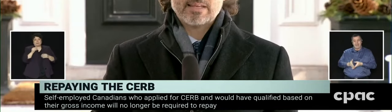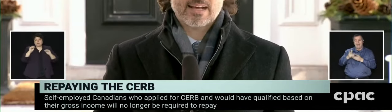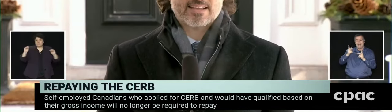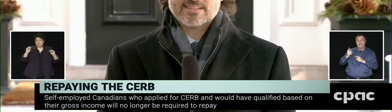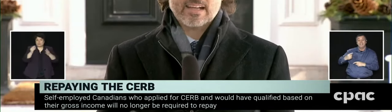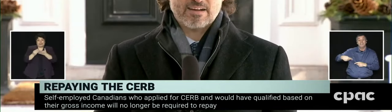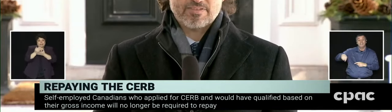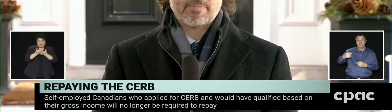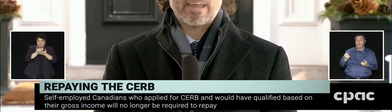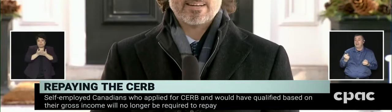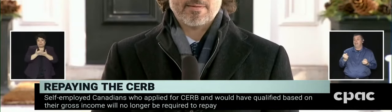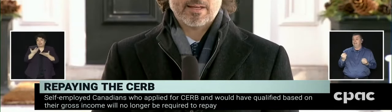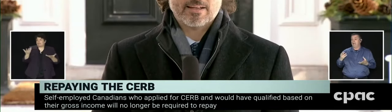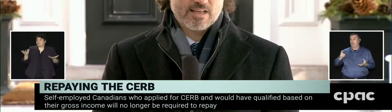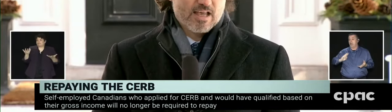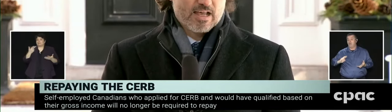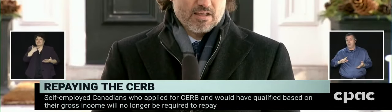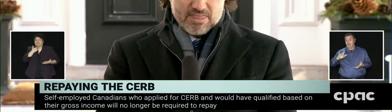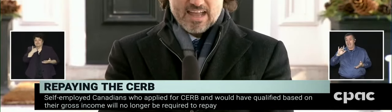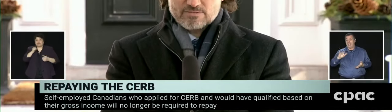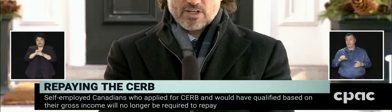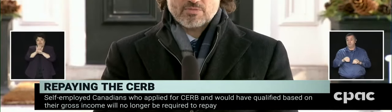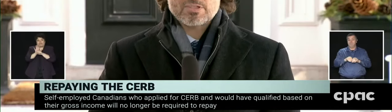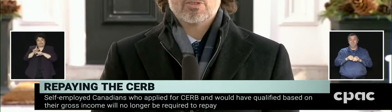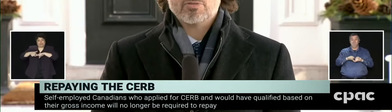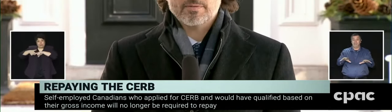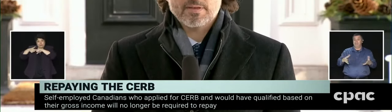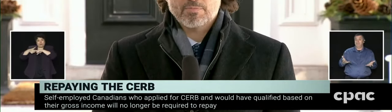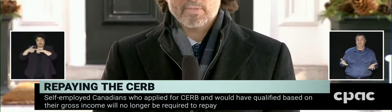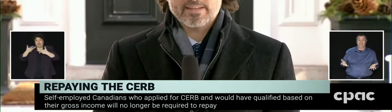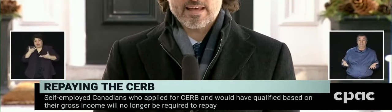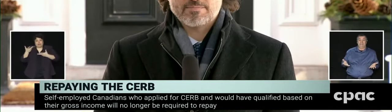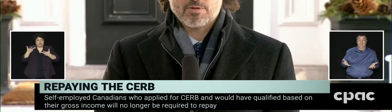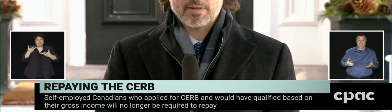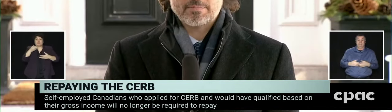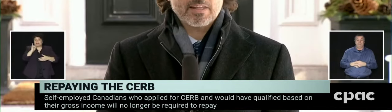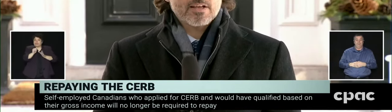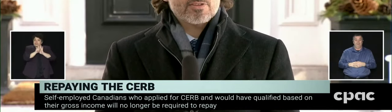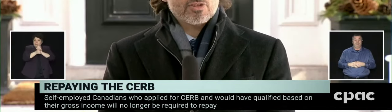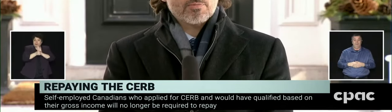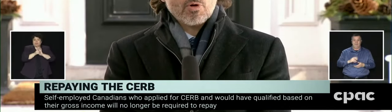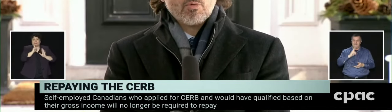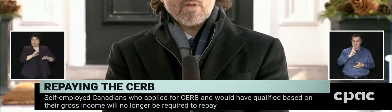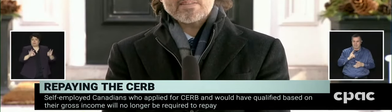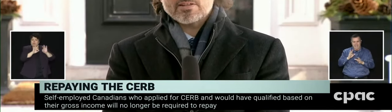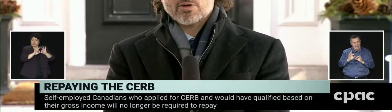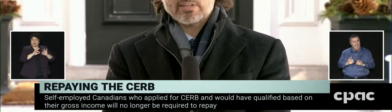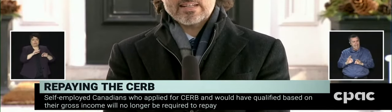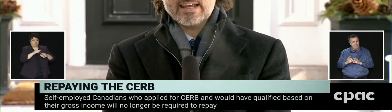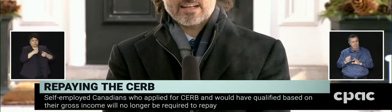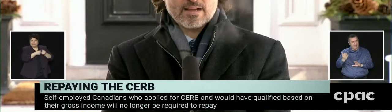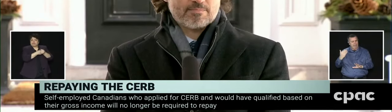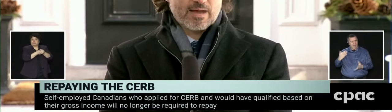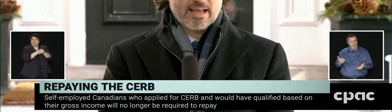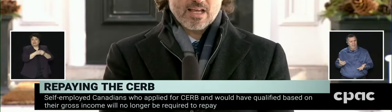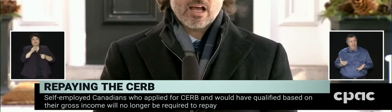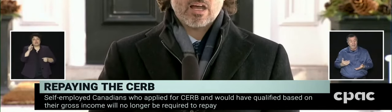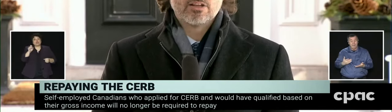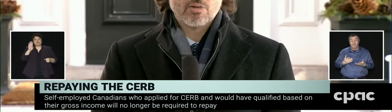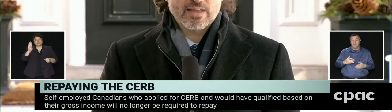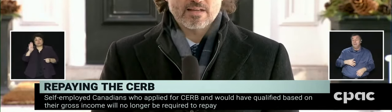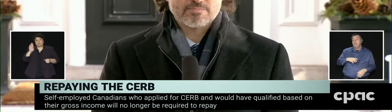in because of the pandemic, and that was extremely important at that moment. But the CERB wasn't only taken up